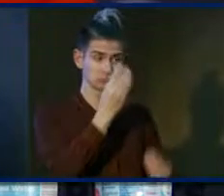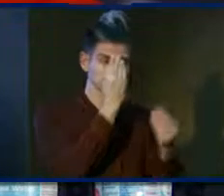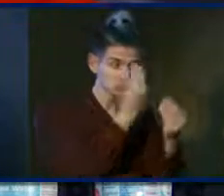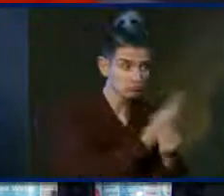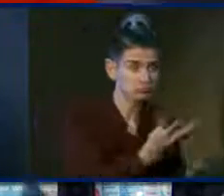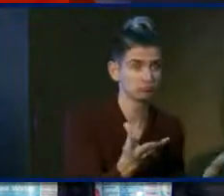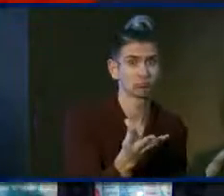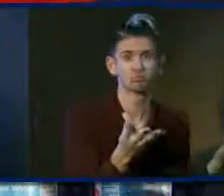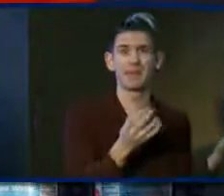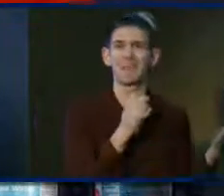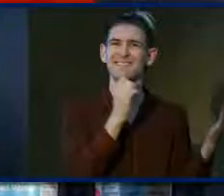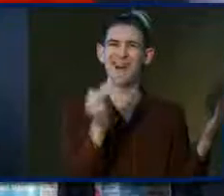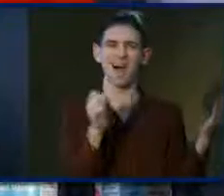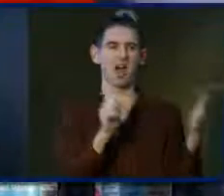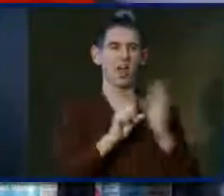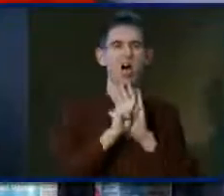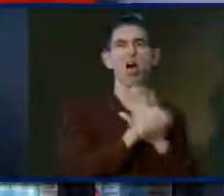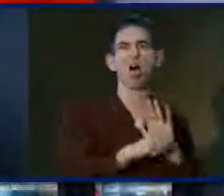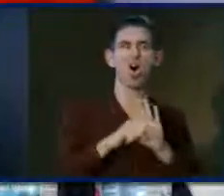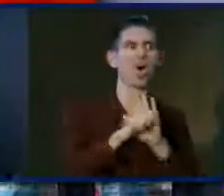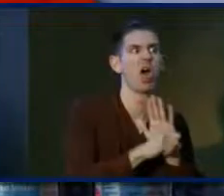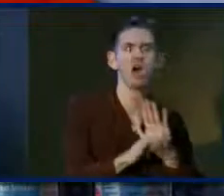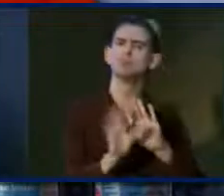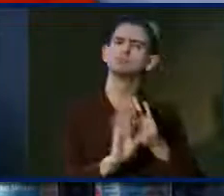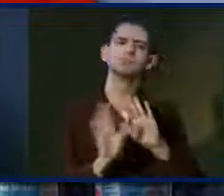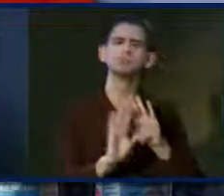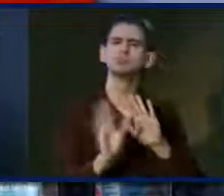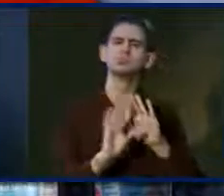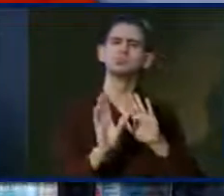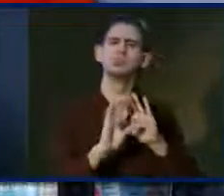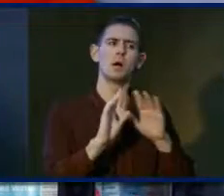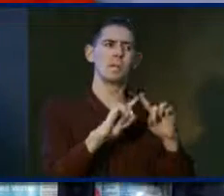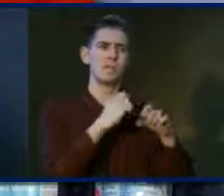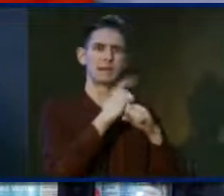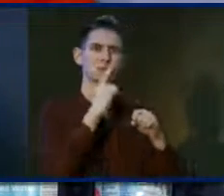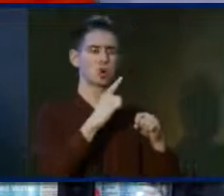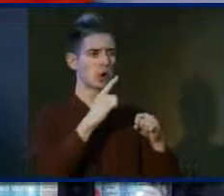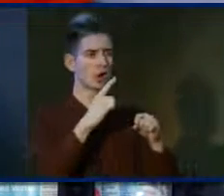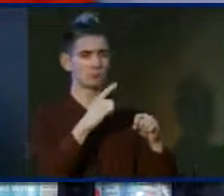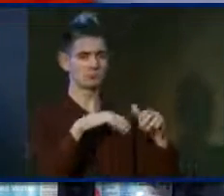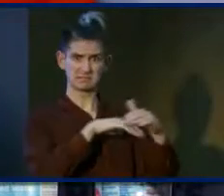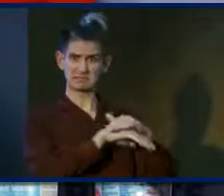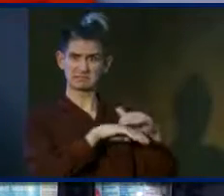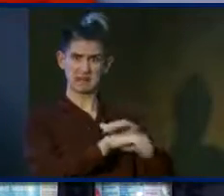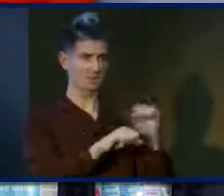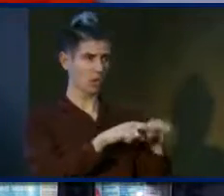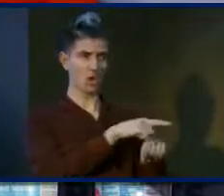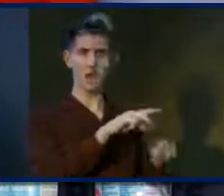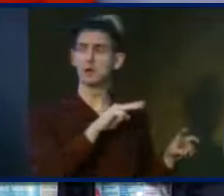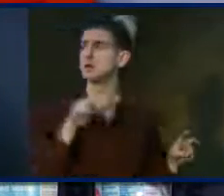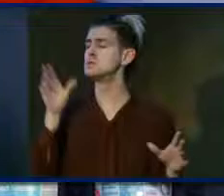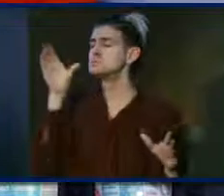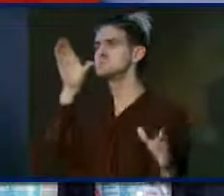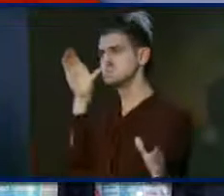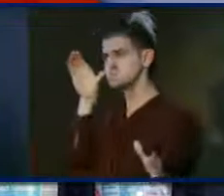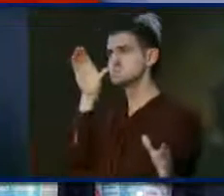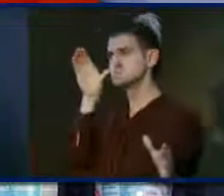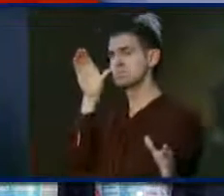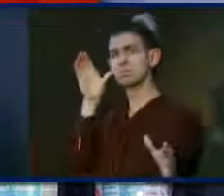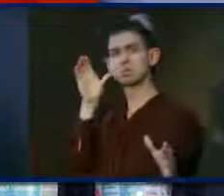not beat it into them, but make it accessible for them to understand why. I spoke